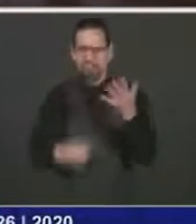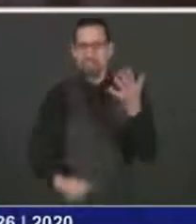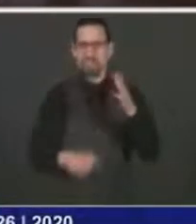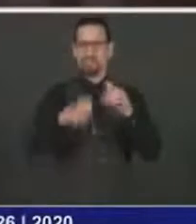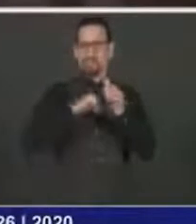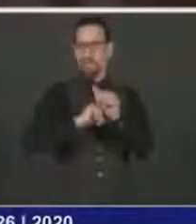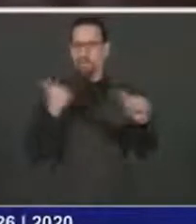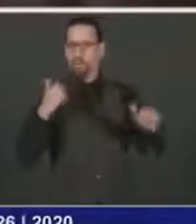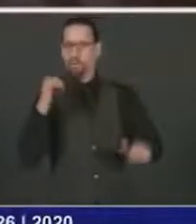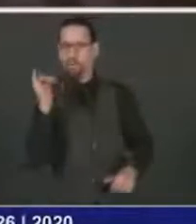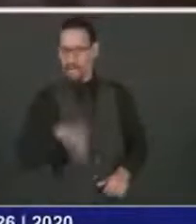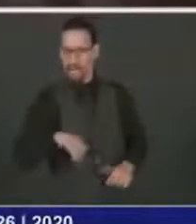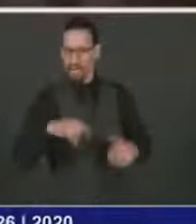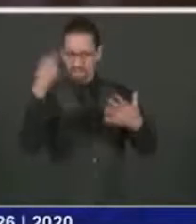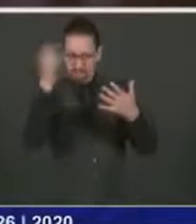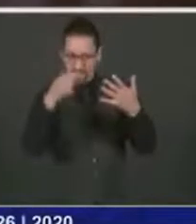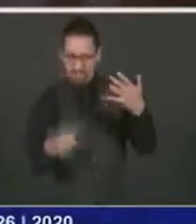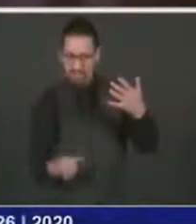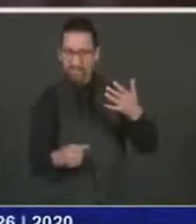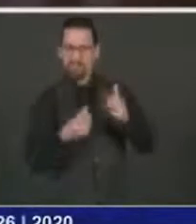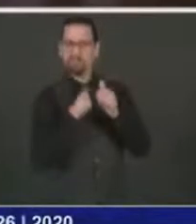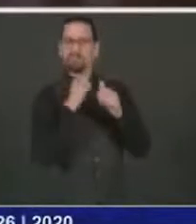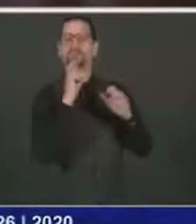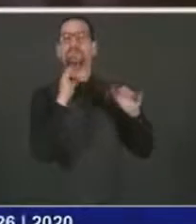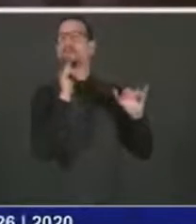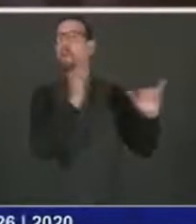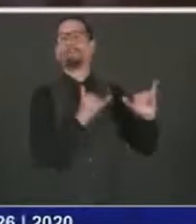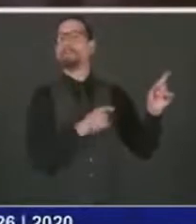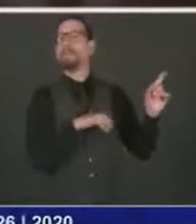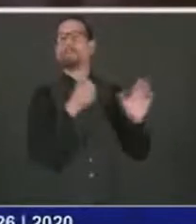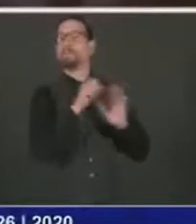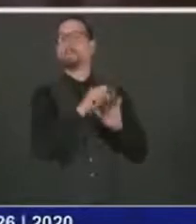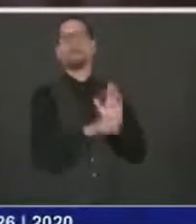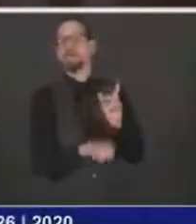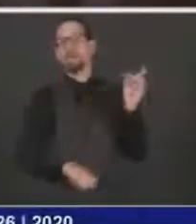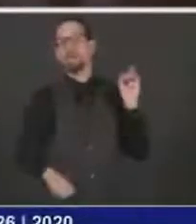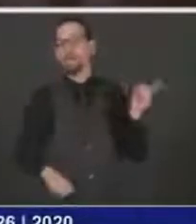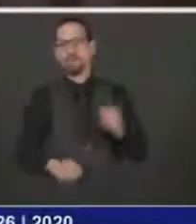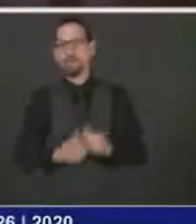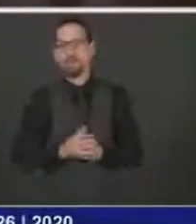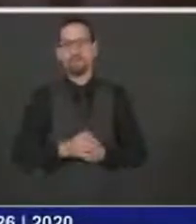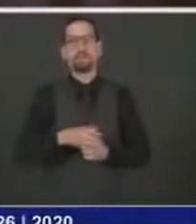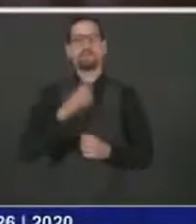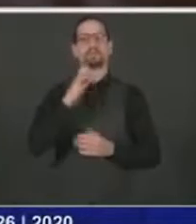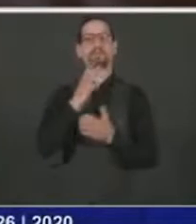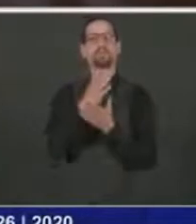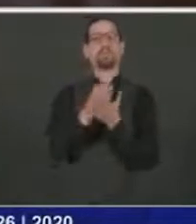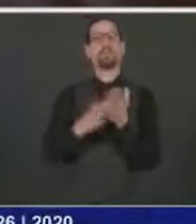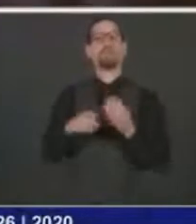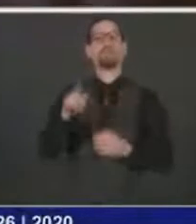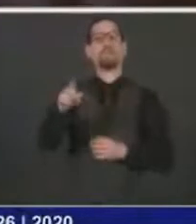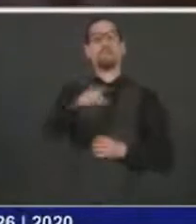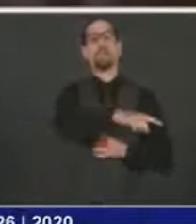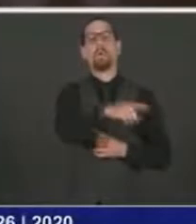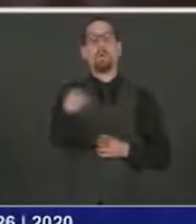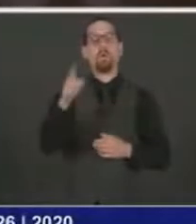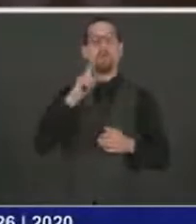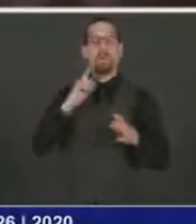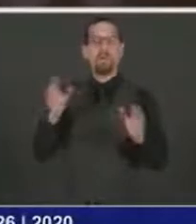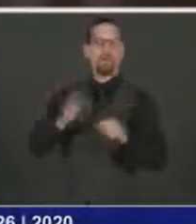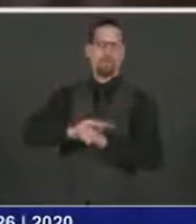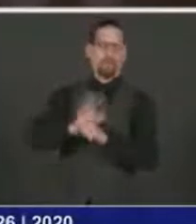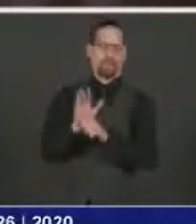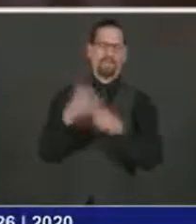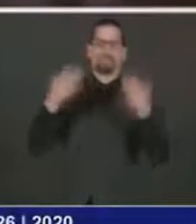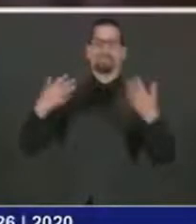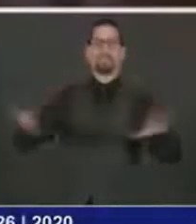those of you who are out there who are saying, I think the virus is over, I don't feel like wearing a mask,